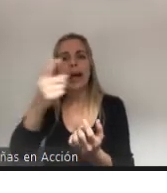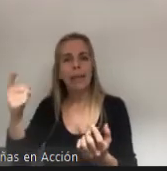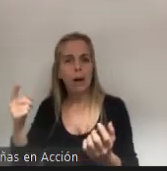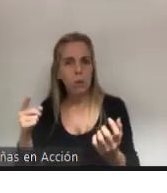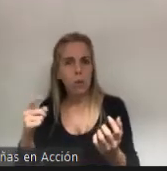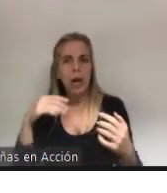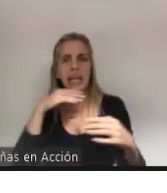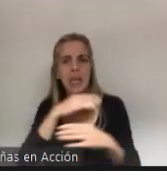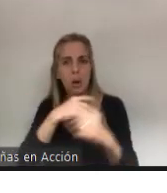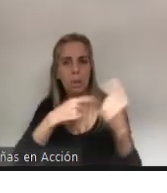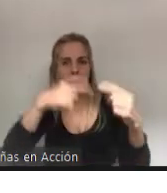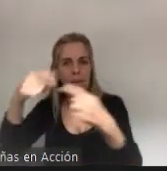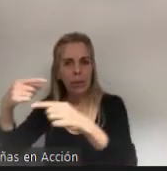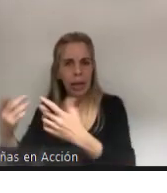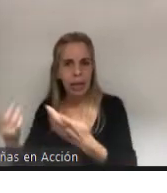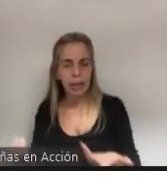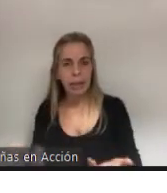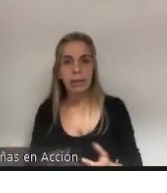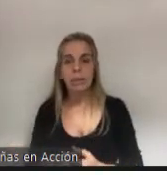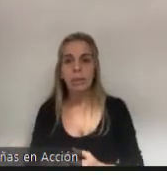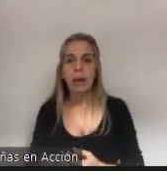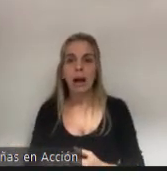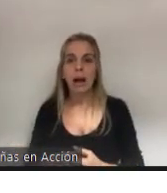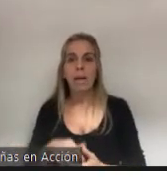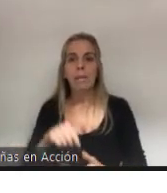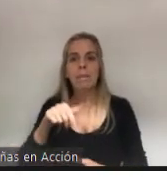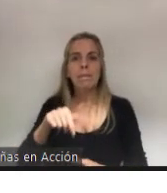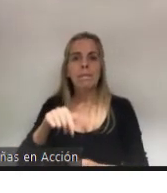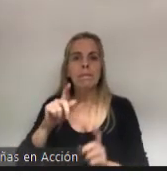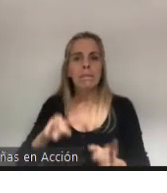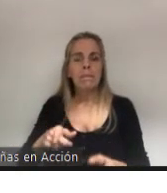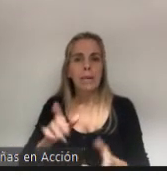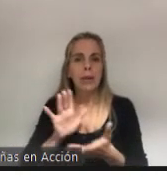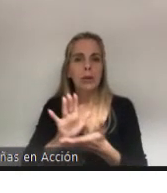this was so in as many languages as possible.